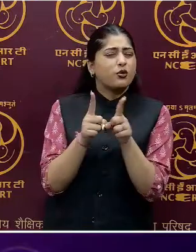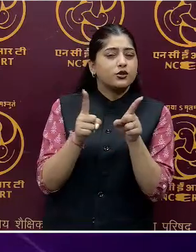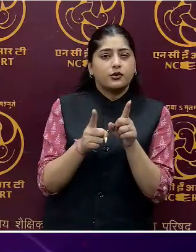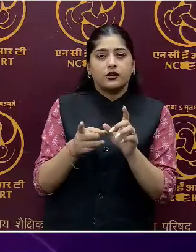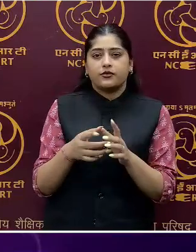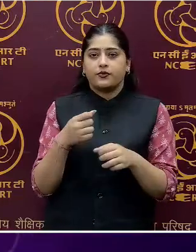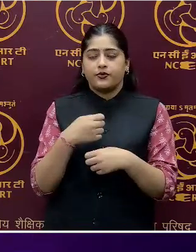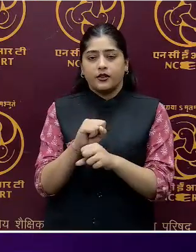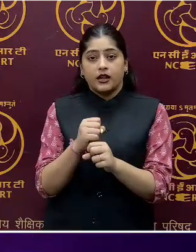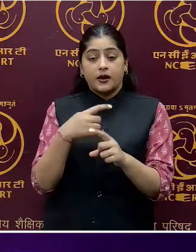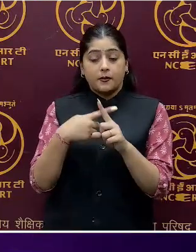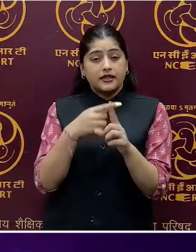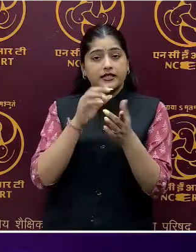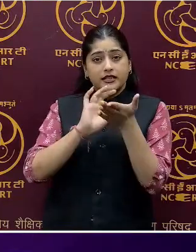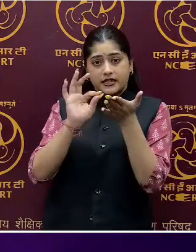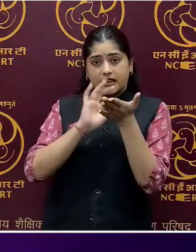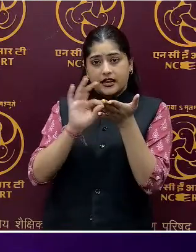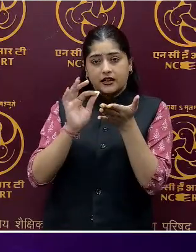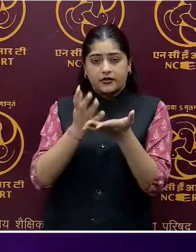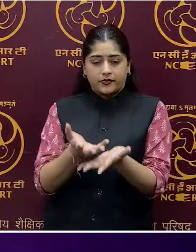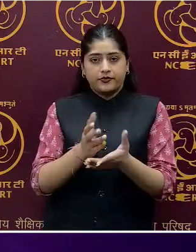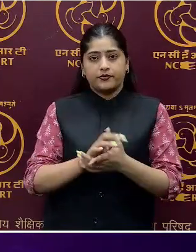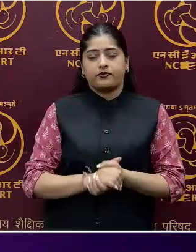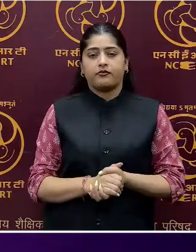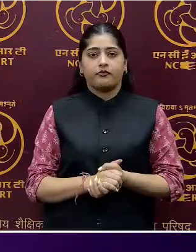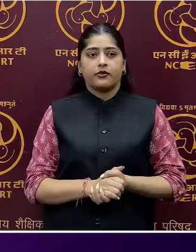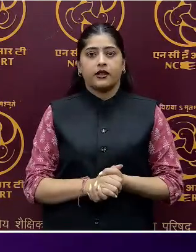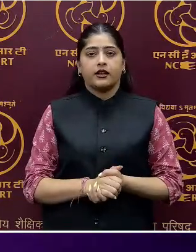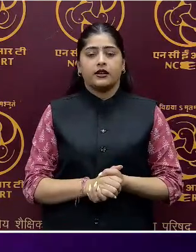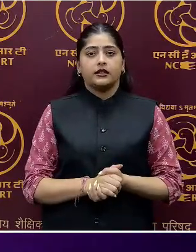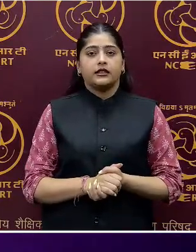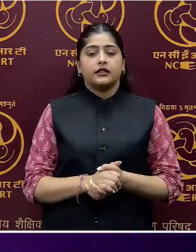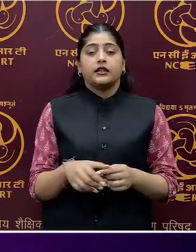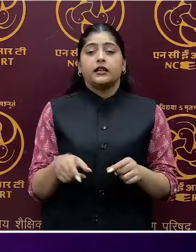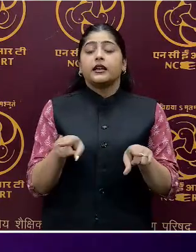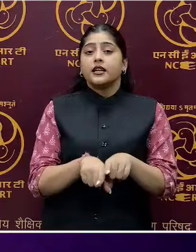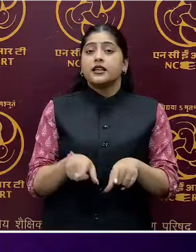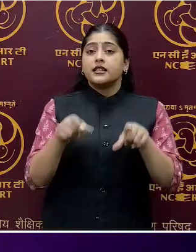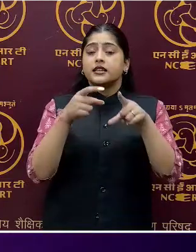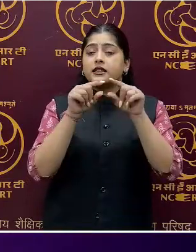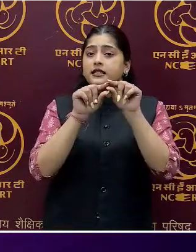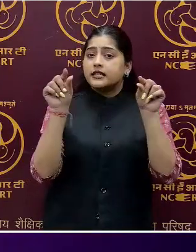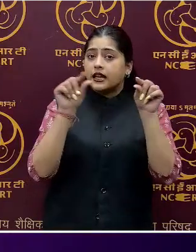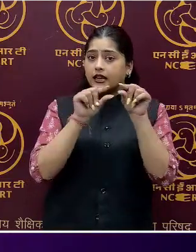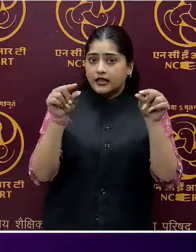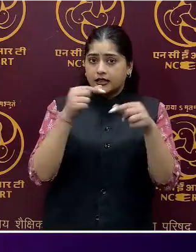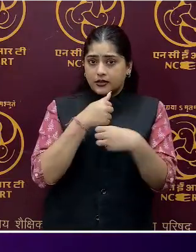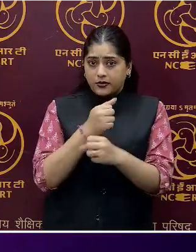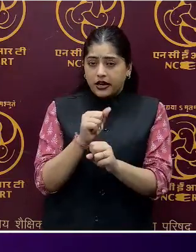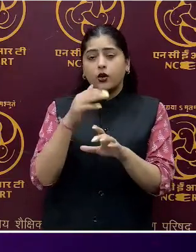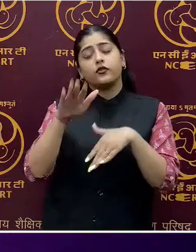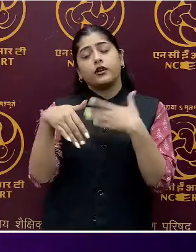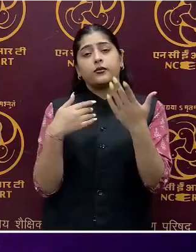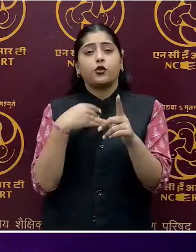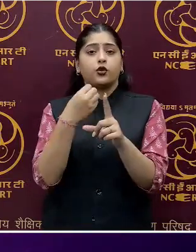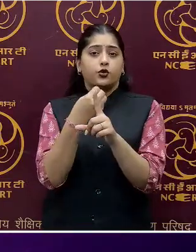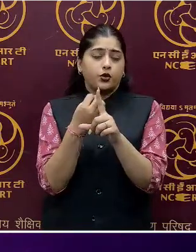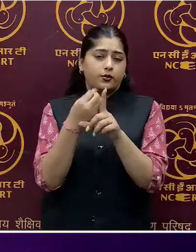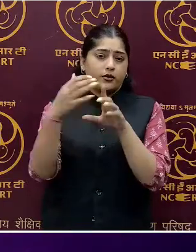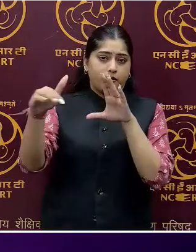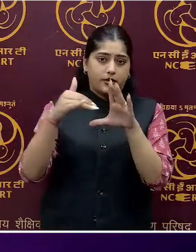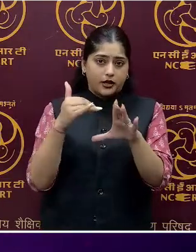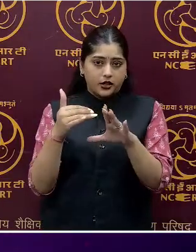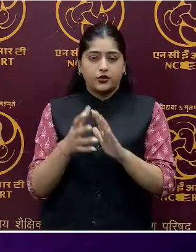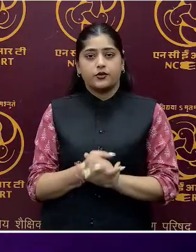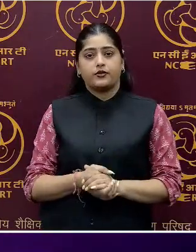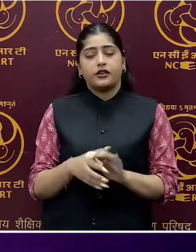can write in the space given in their textbooks. Right, so you can frame the sentences and you can message them right now on our YouTube handle NCERT